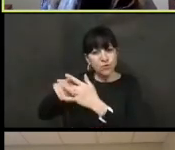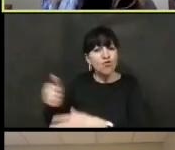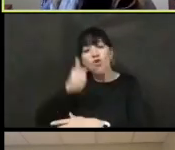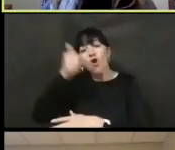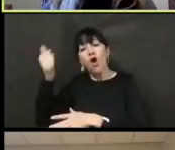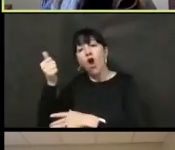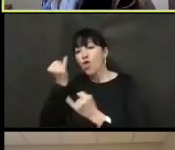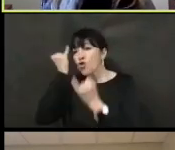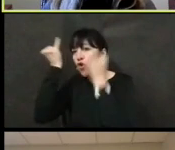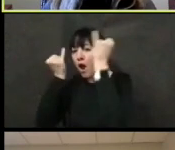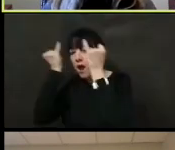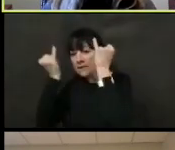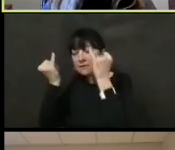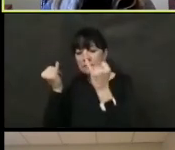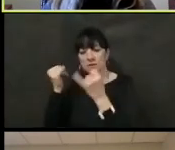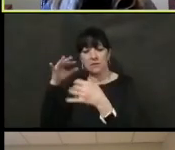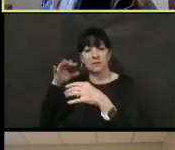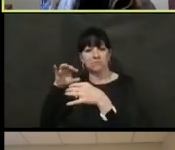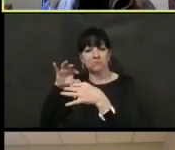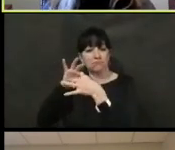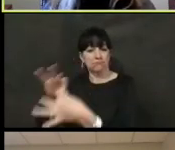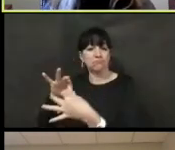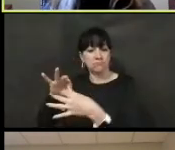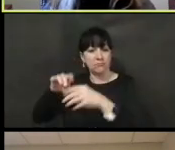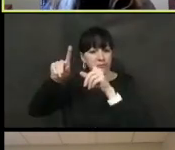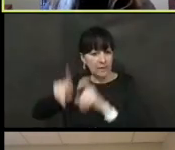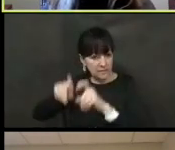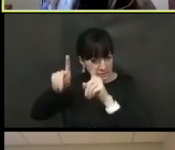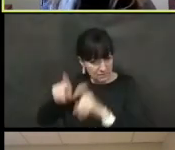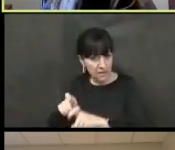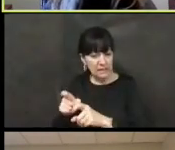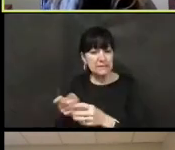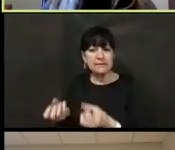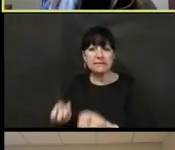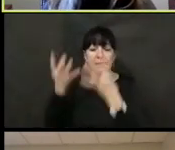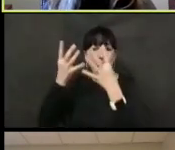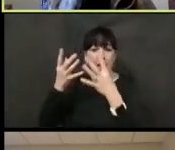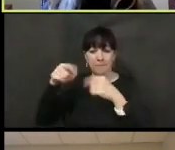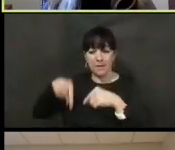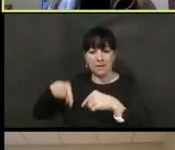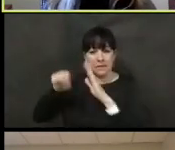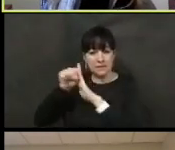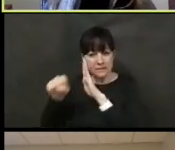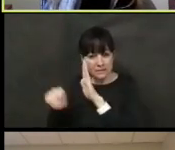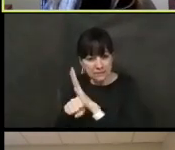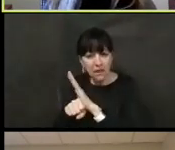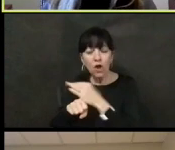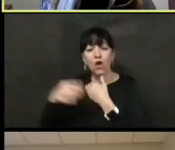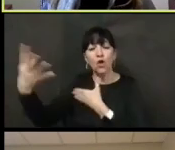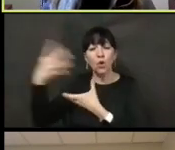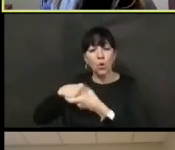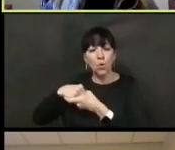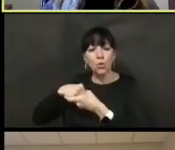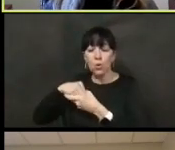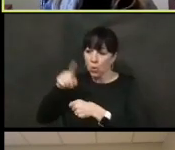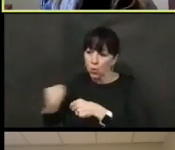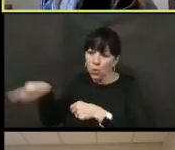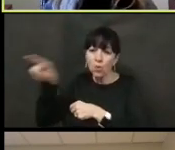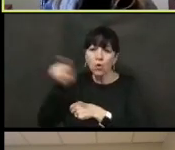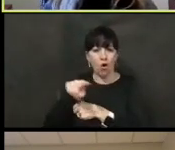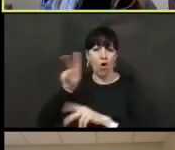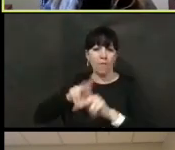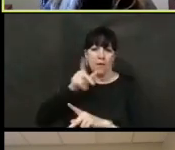of calculations around how many tests that we need to have in state certainly include all symptomatic people, but people who